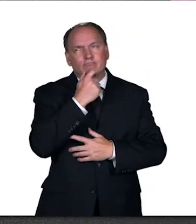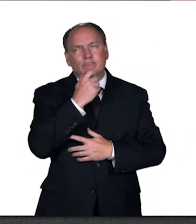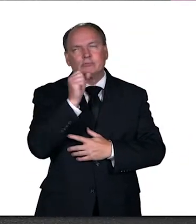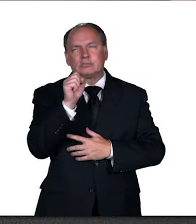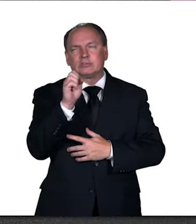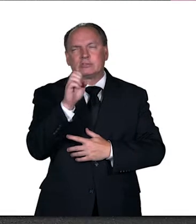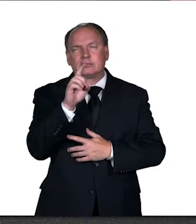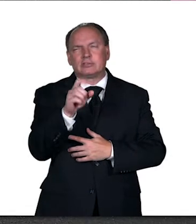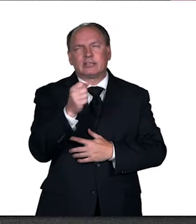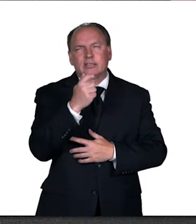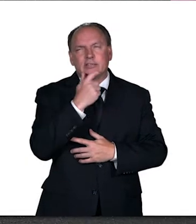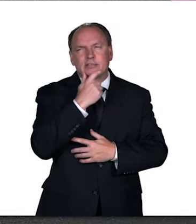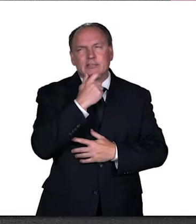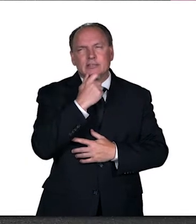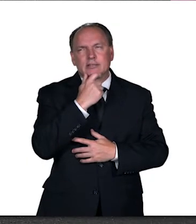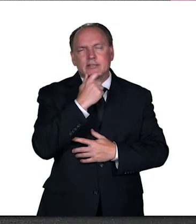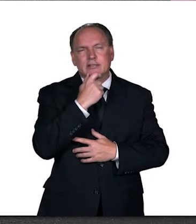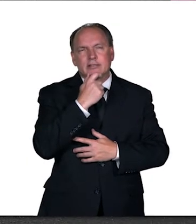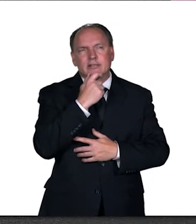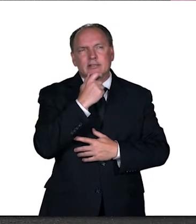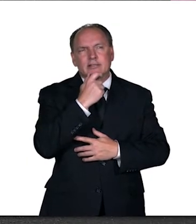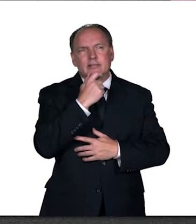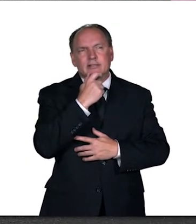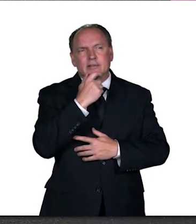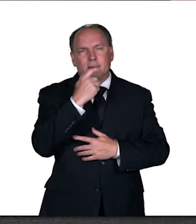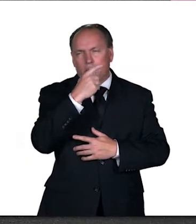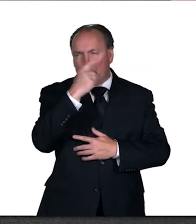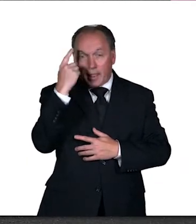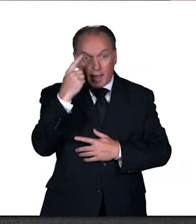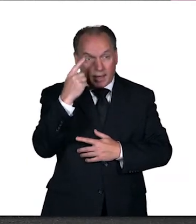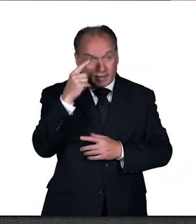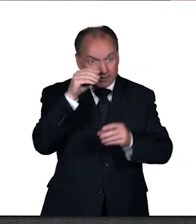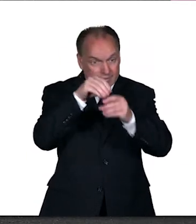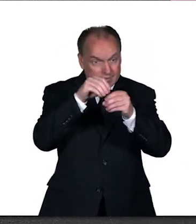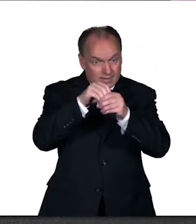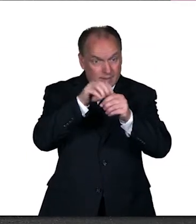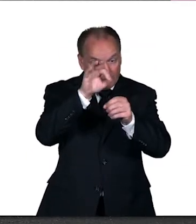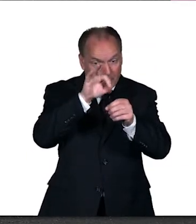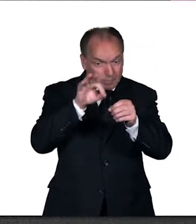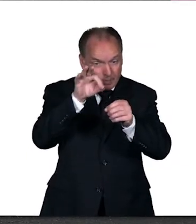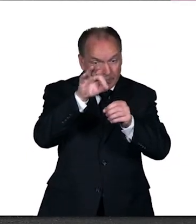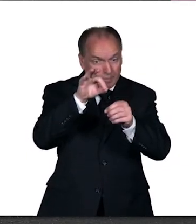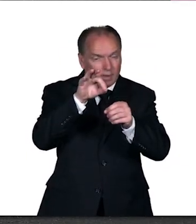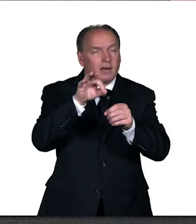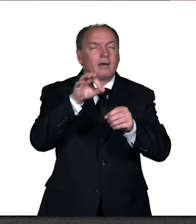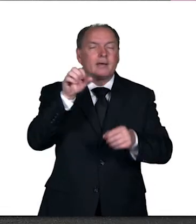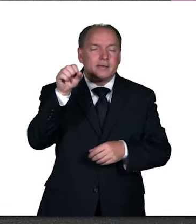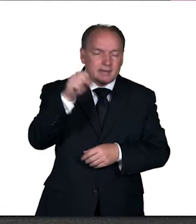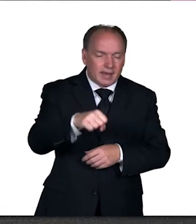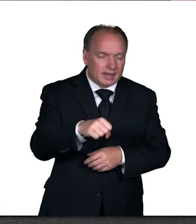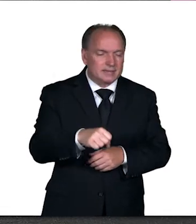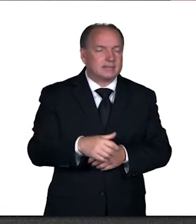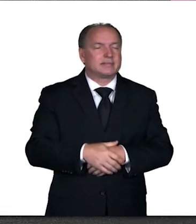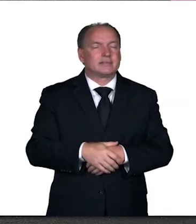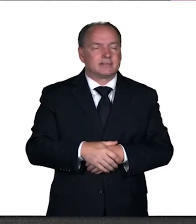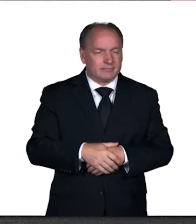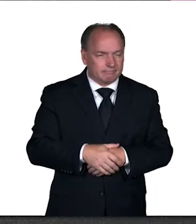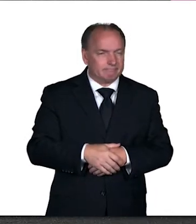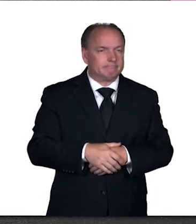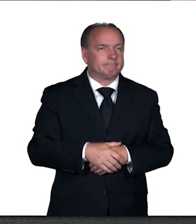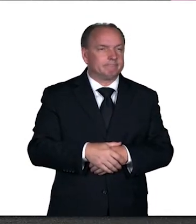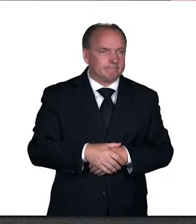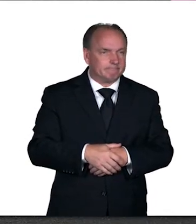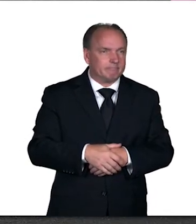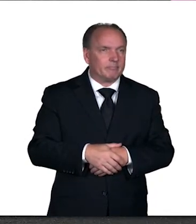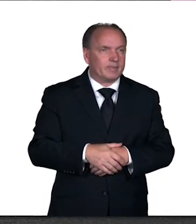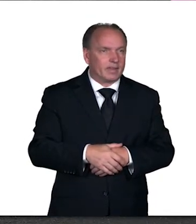Are the seeds the black parts that make new plants? Yes, good job.